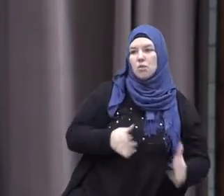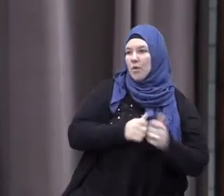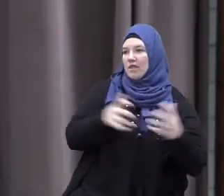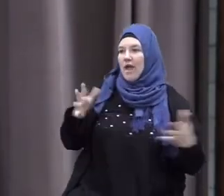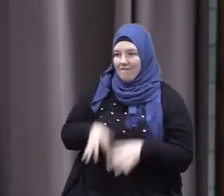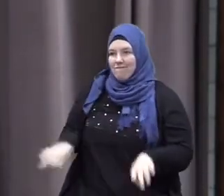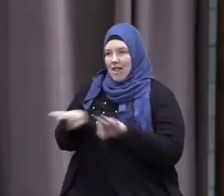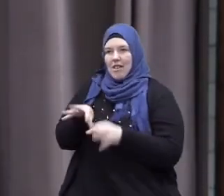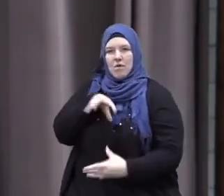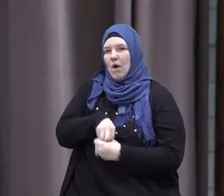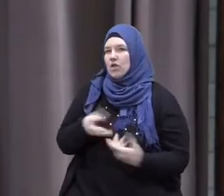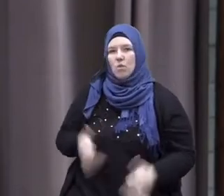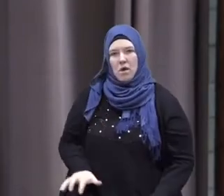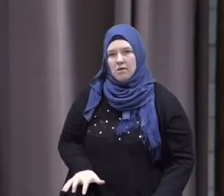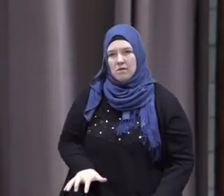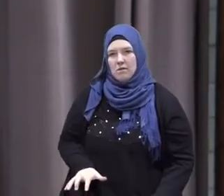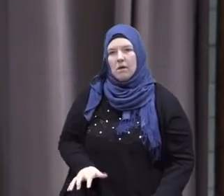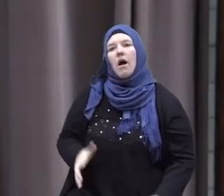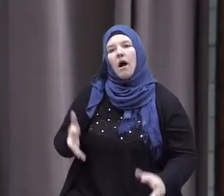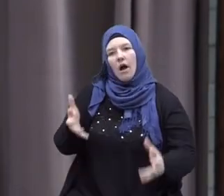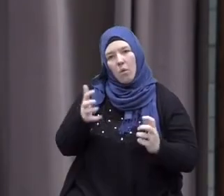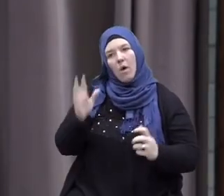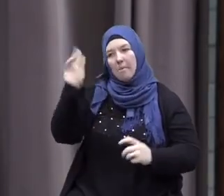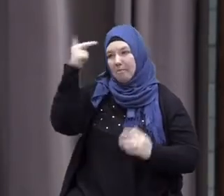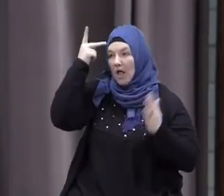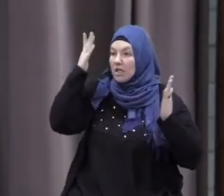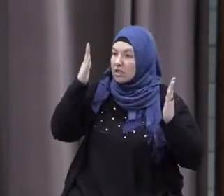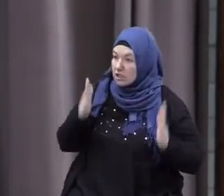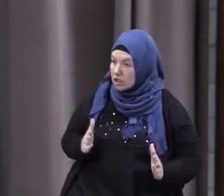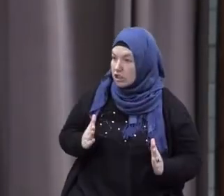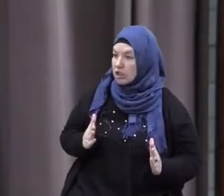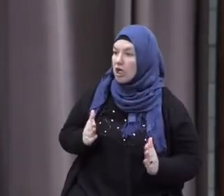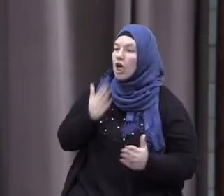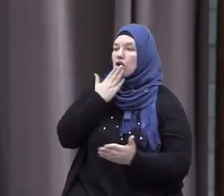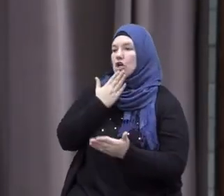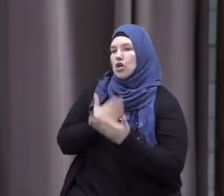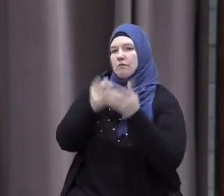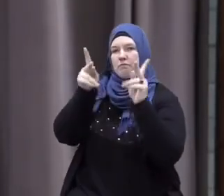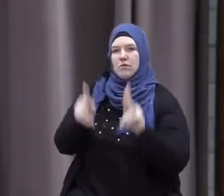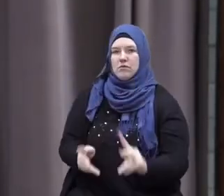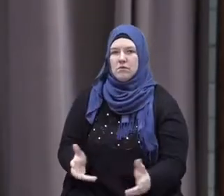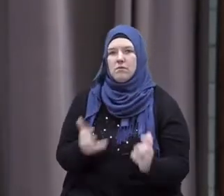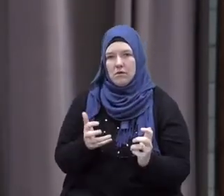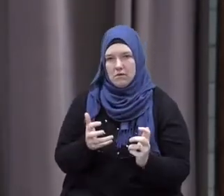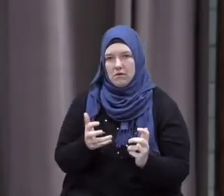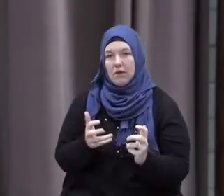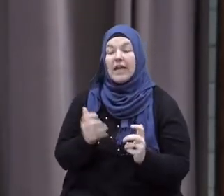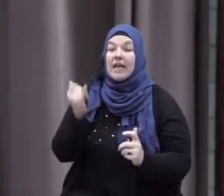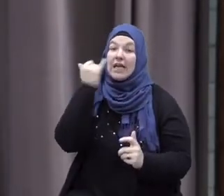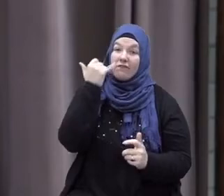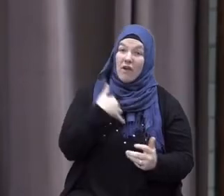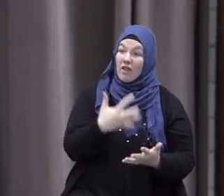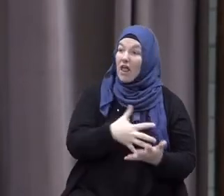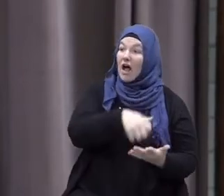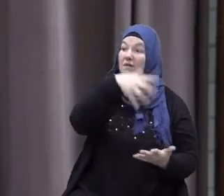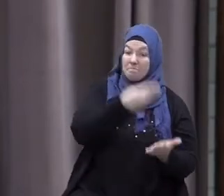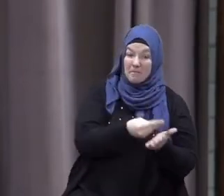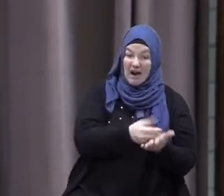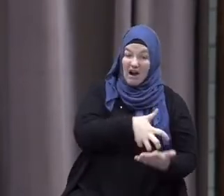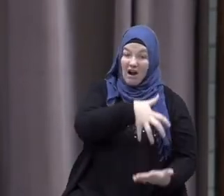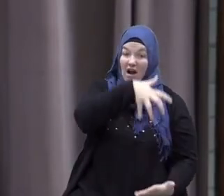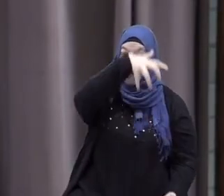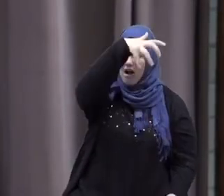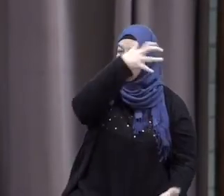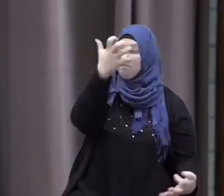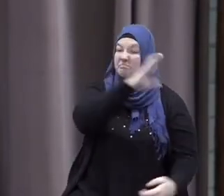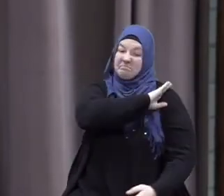of politics because money and power corrupt anybody. If you have a lot of money, a